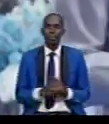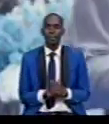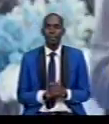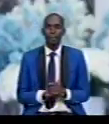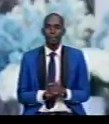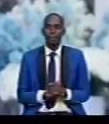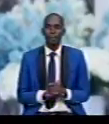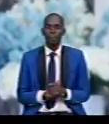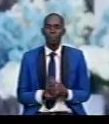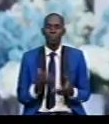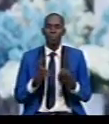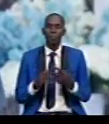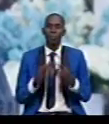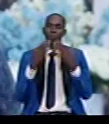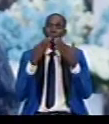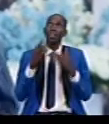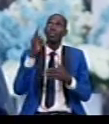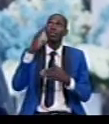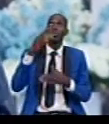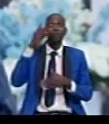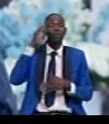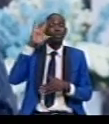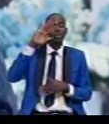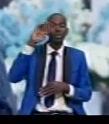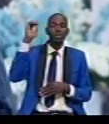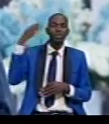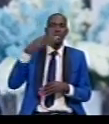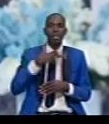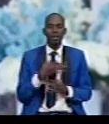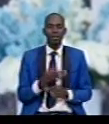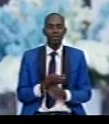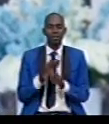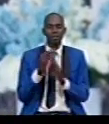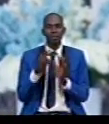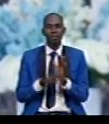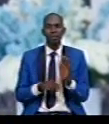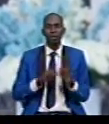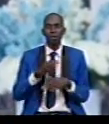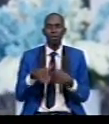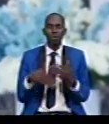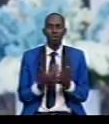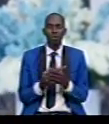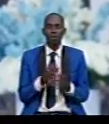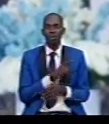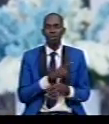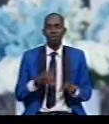to thank God for His grace and His faithfulness, what the Lord has done for me tonight.